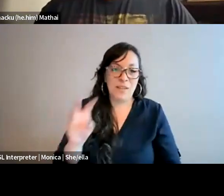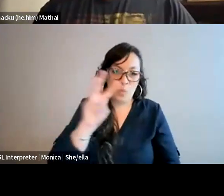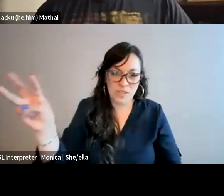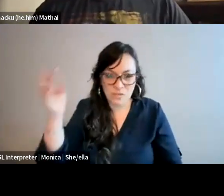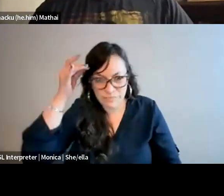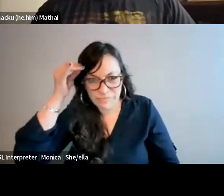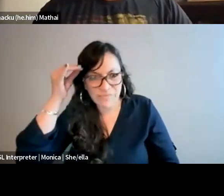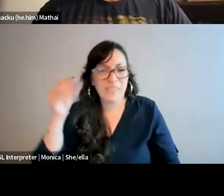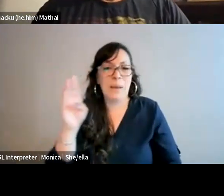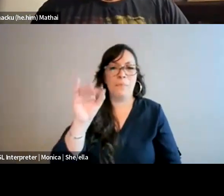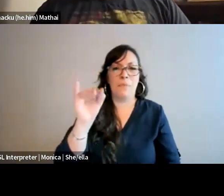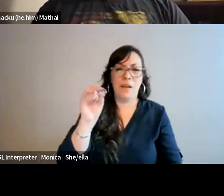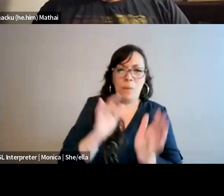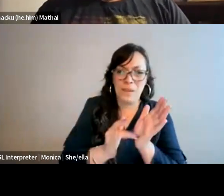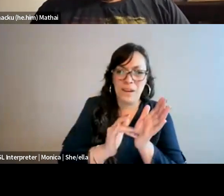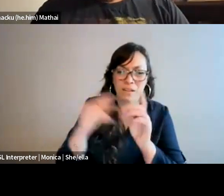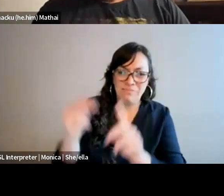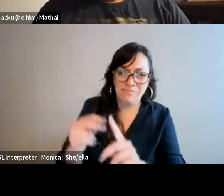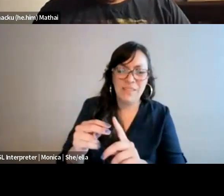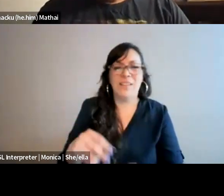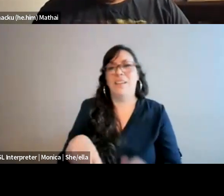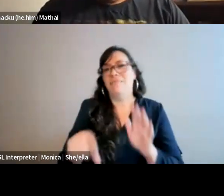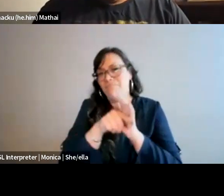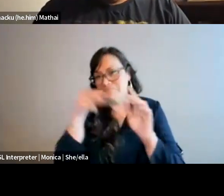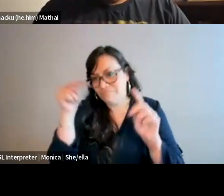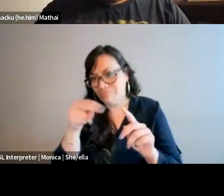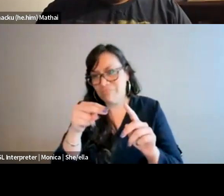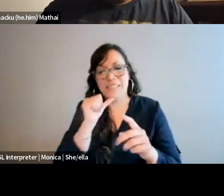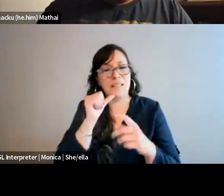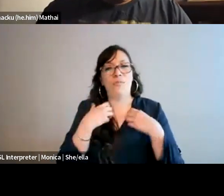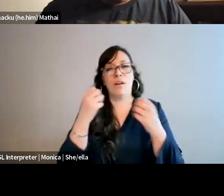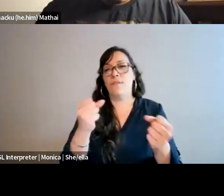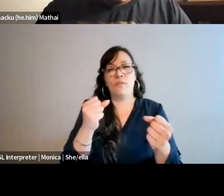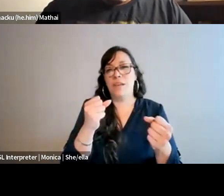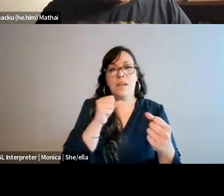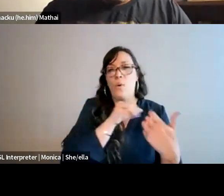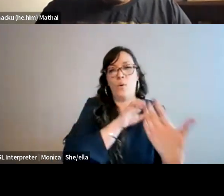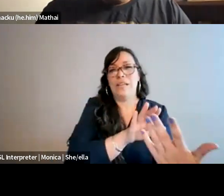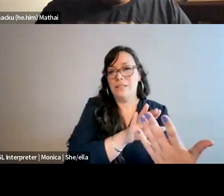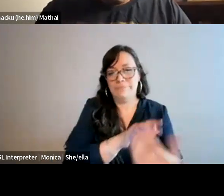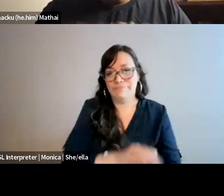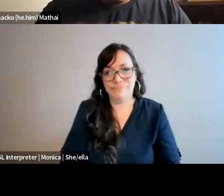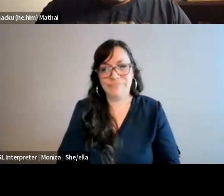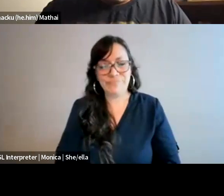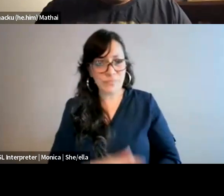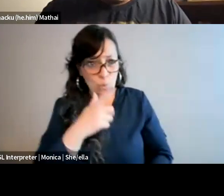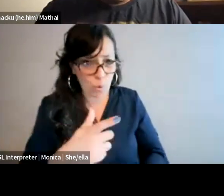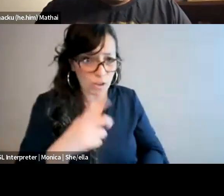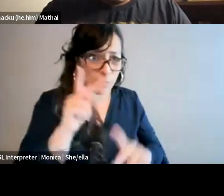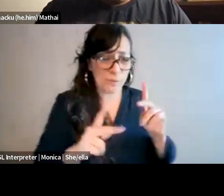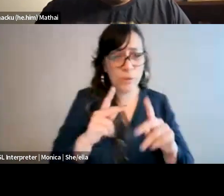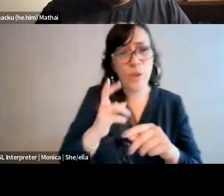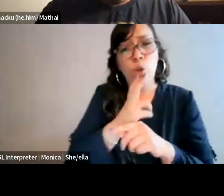is biomedical model, that is illness-based, that is not recovery-oriented. And as we are watching people use